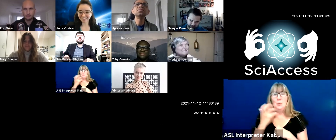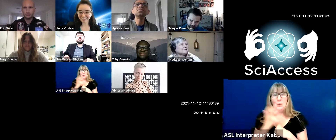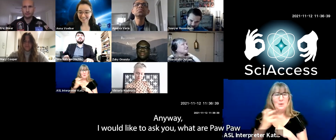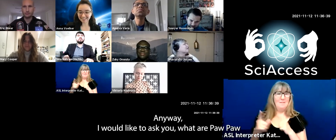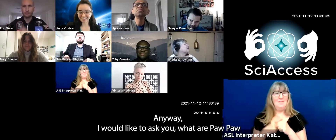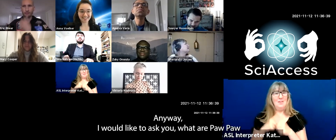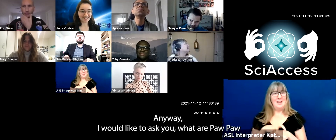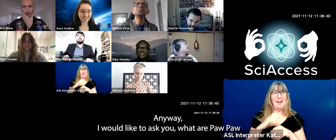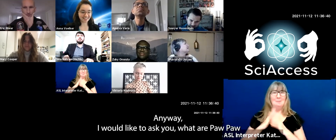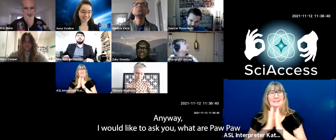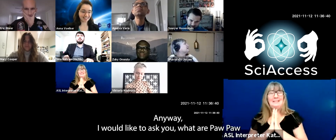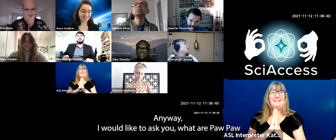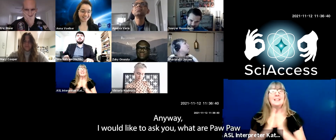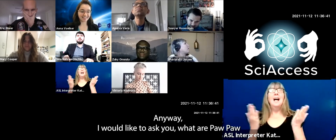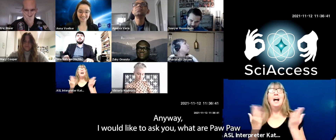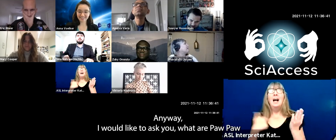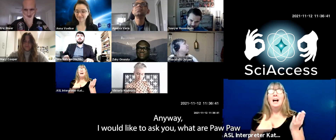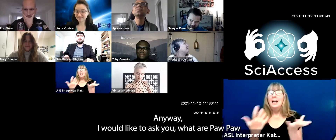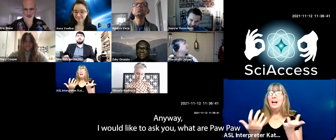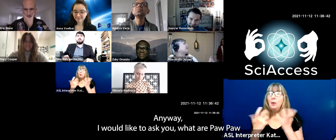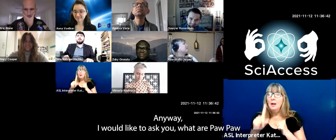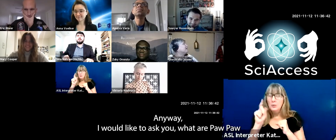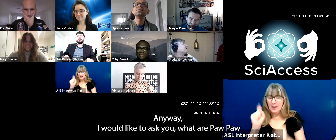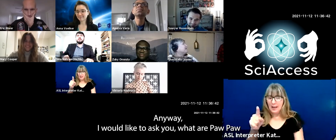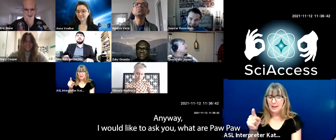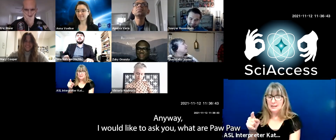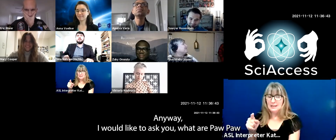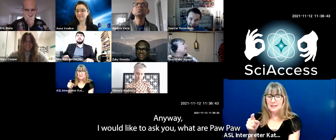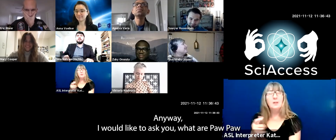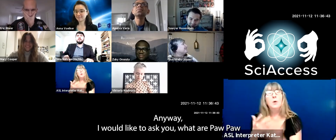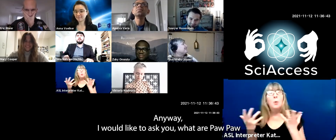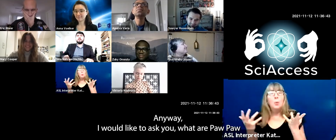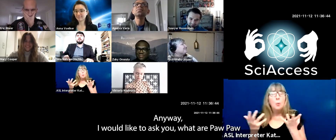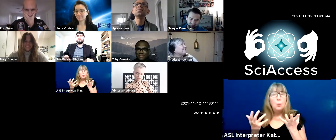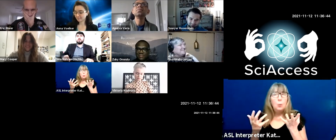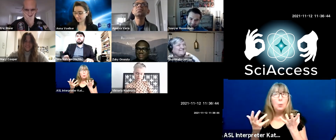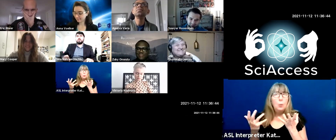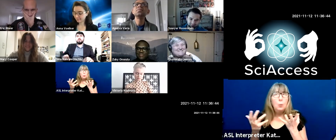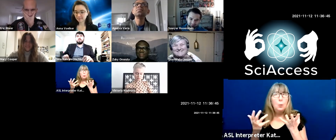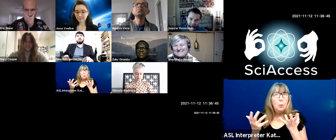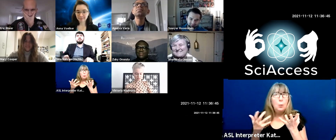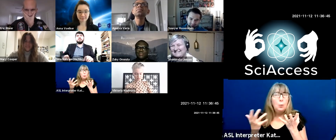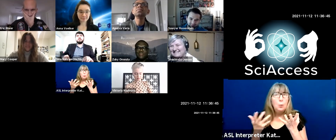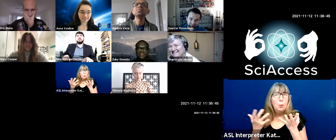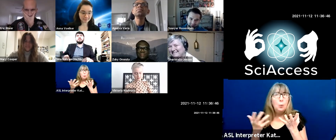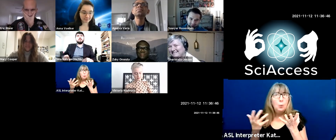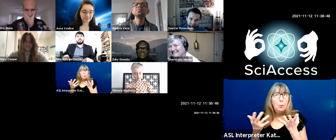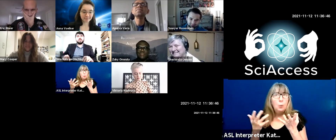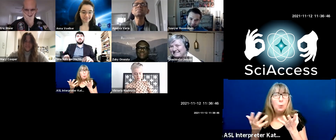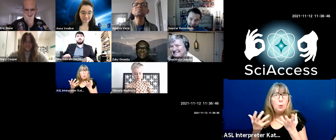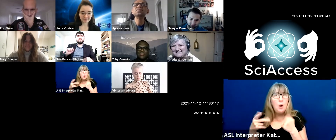Anyway, I would like to ask, what are par- w-